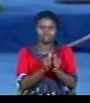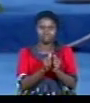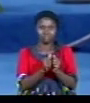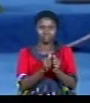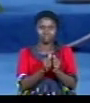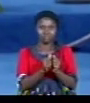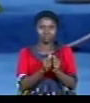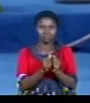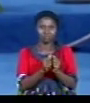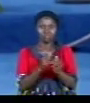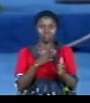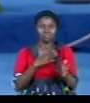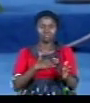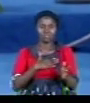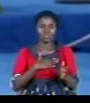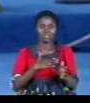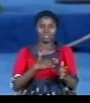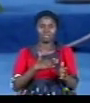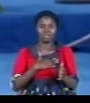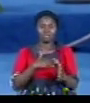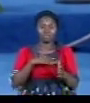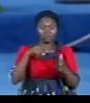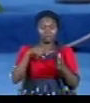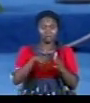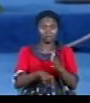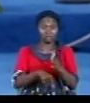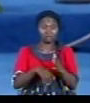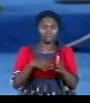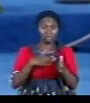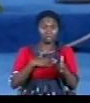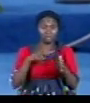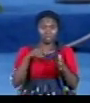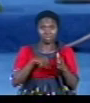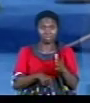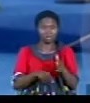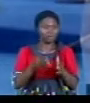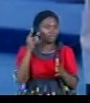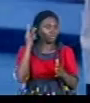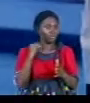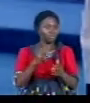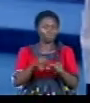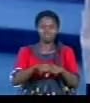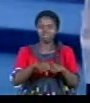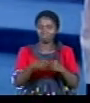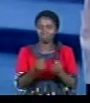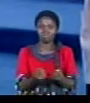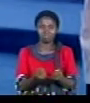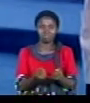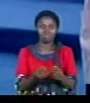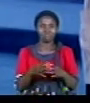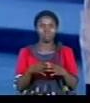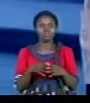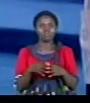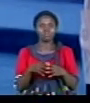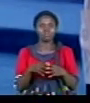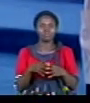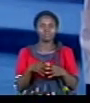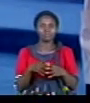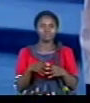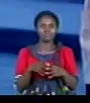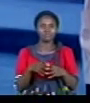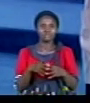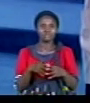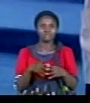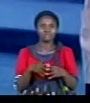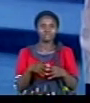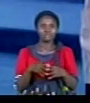was pieces. So one of the other person at the left, the other side, his bone also break.